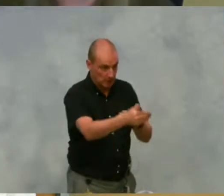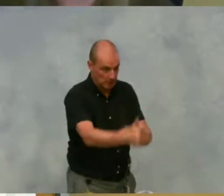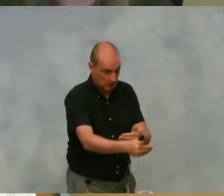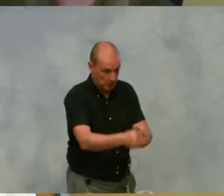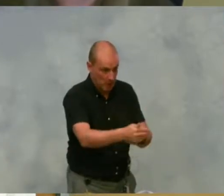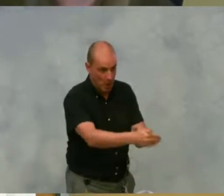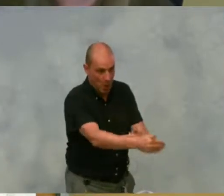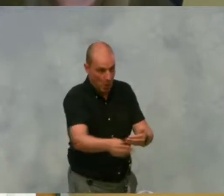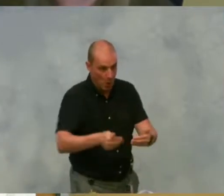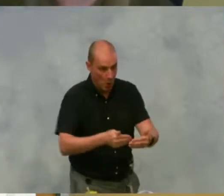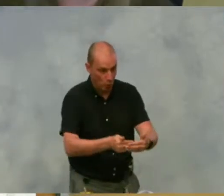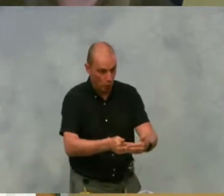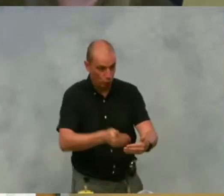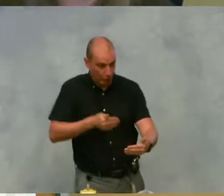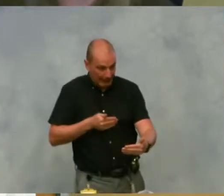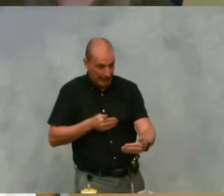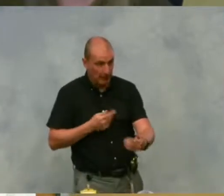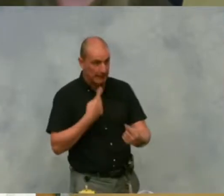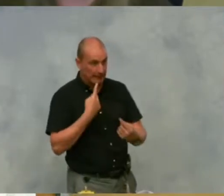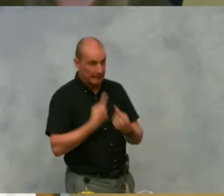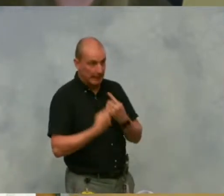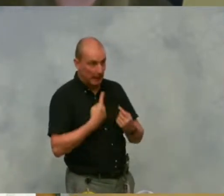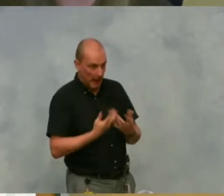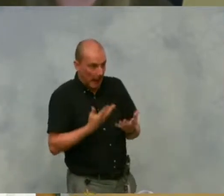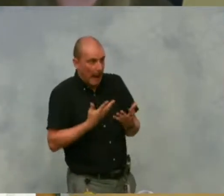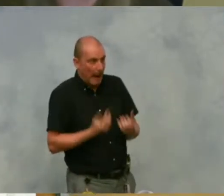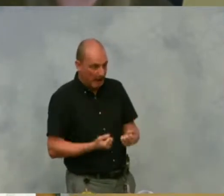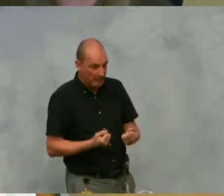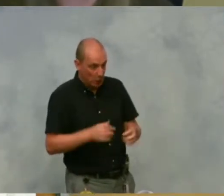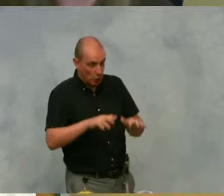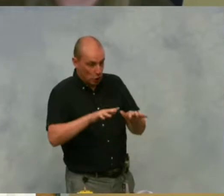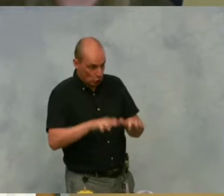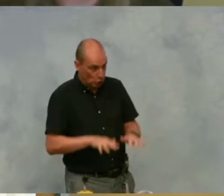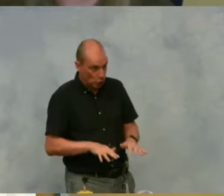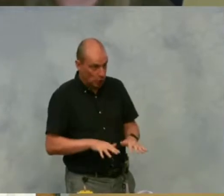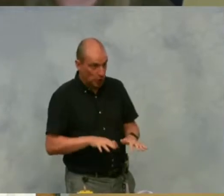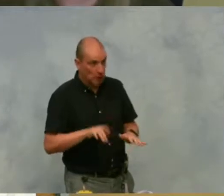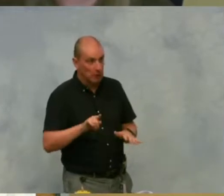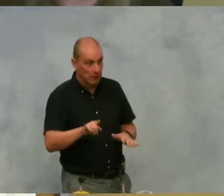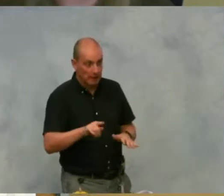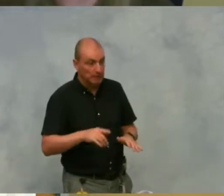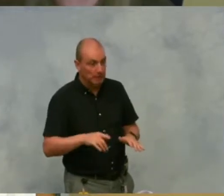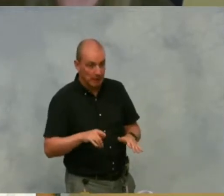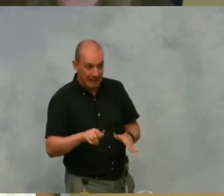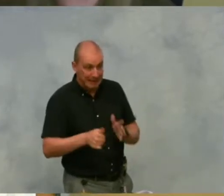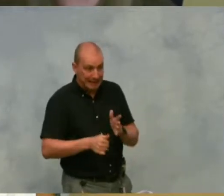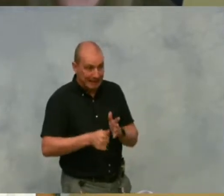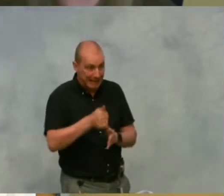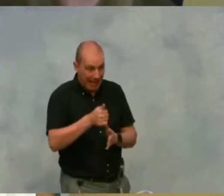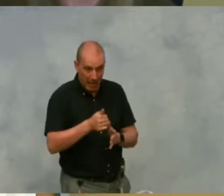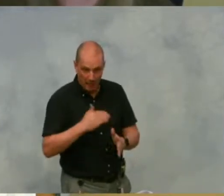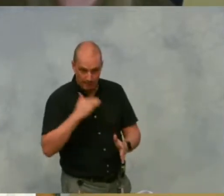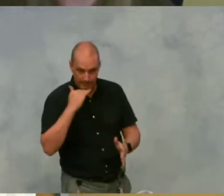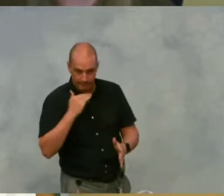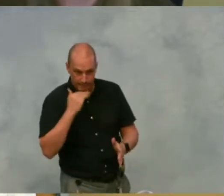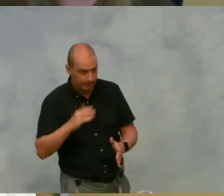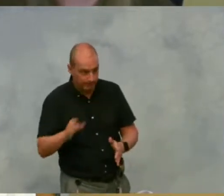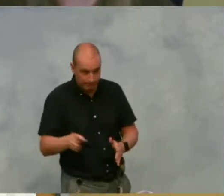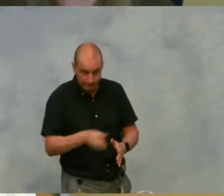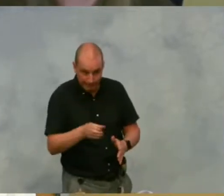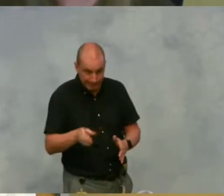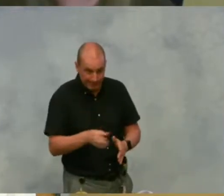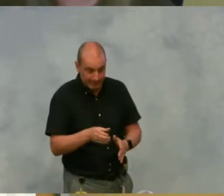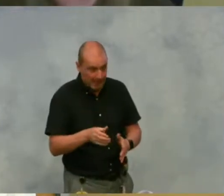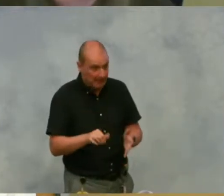a significant shortage of some of our professional areas, and they're not coming through. So it'll take a wee while for us to grow our own,